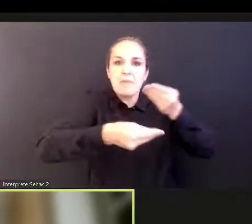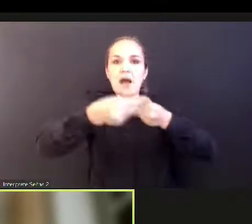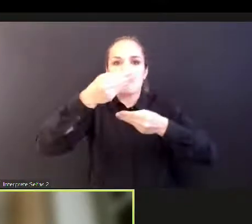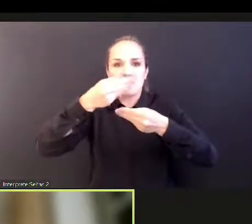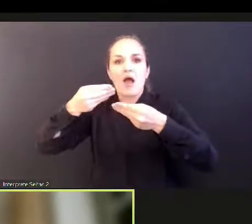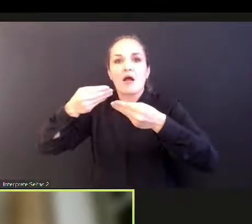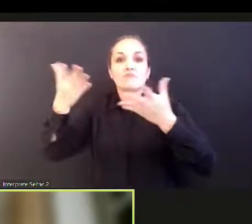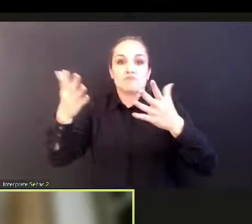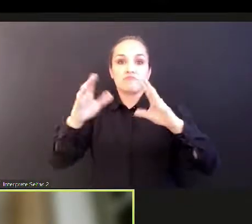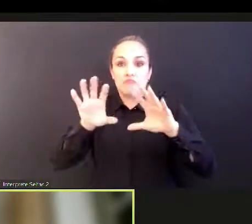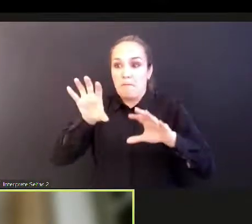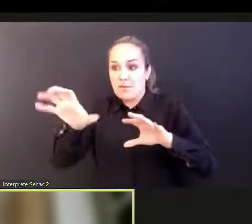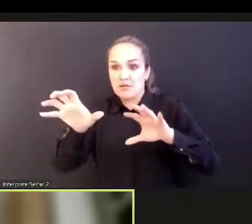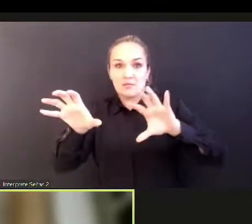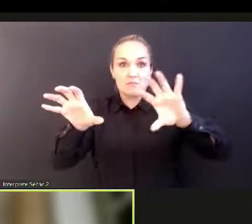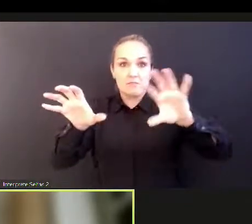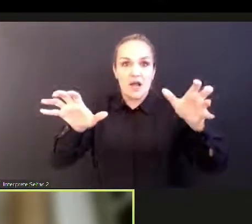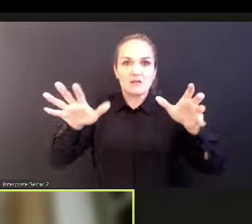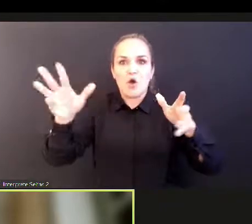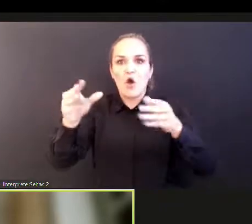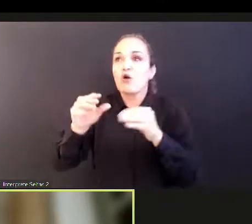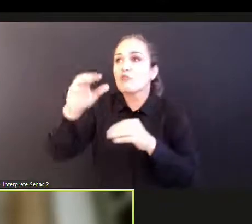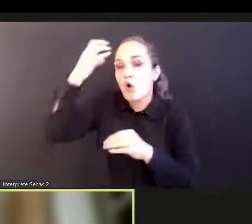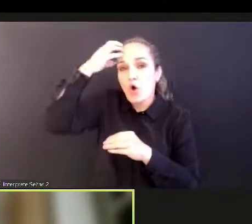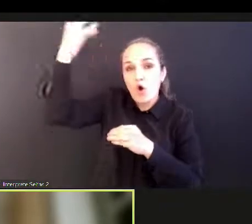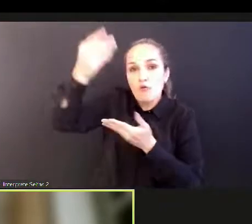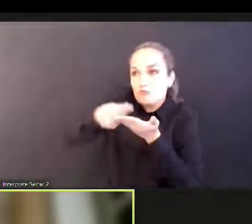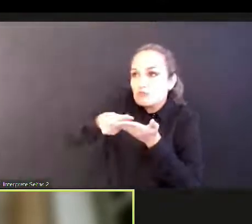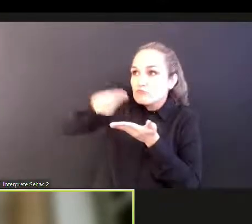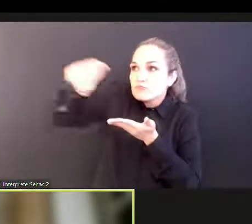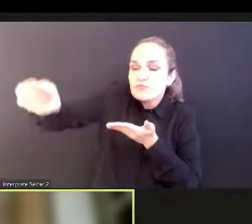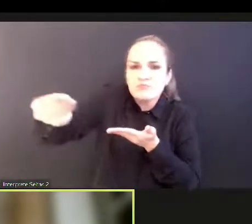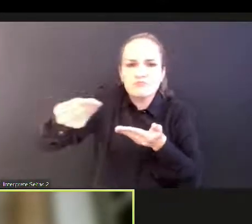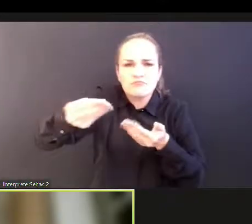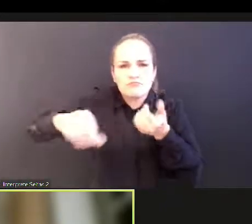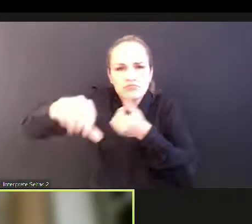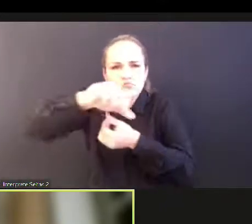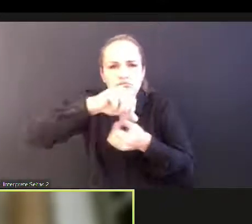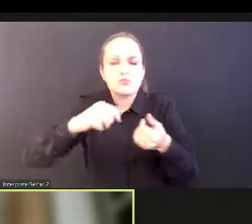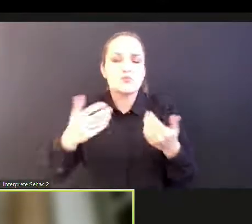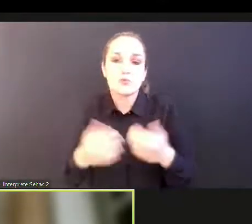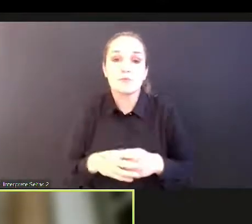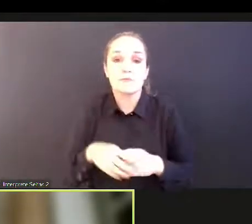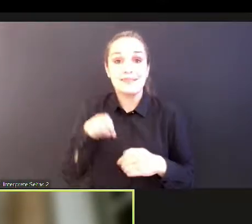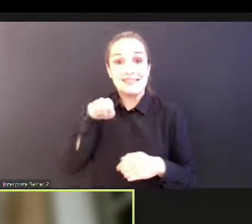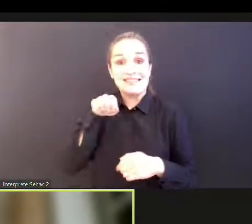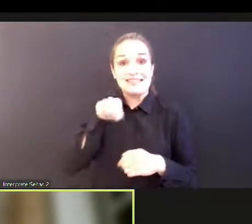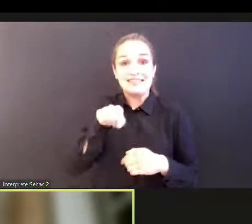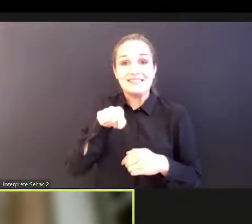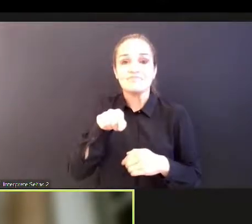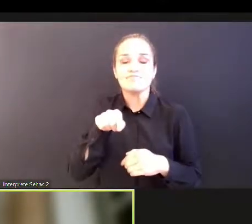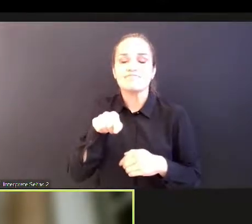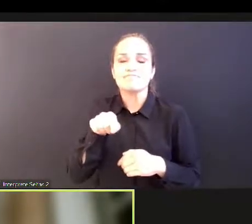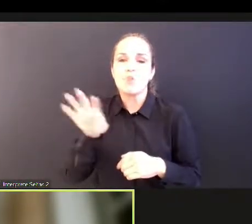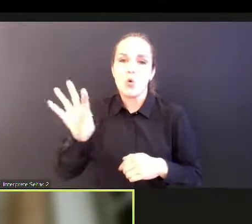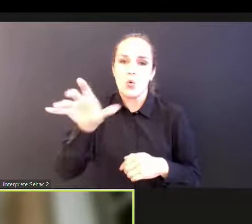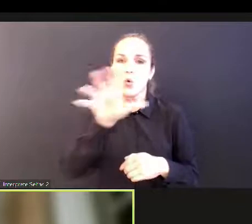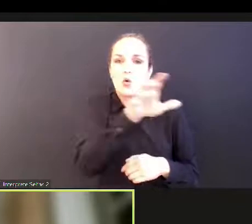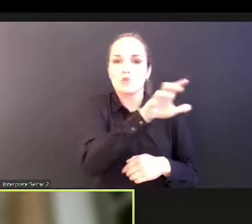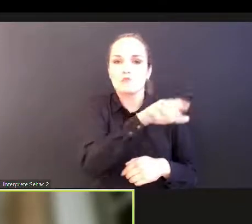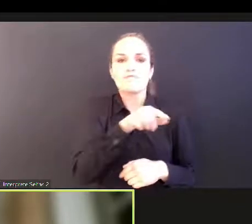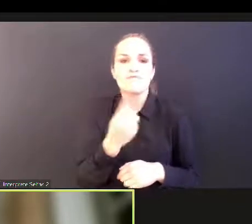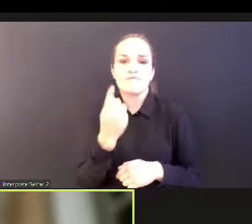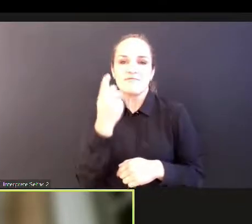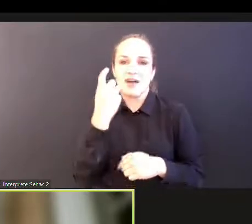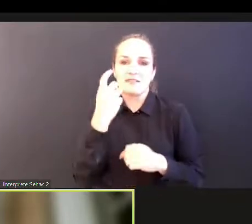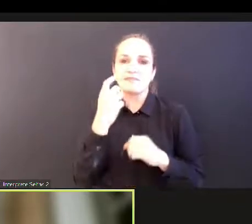a lot of countries are actually still evolving. Some of them don't really even have legislation. They just have some pending bills.